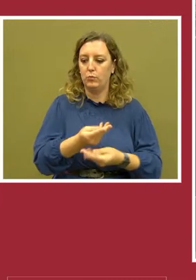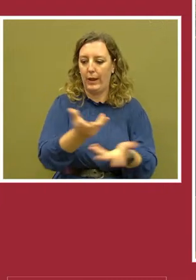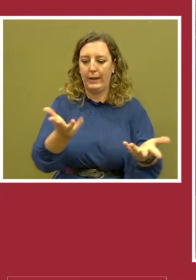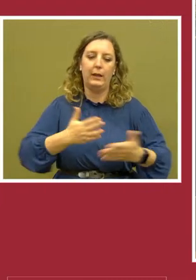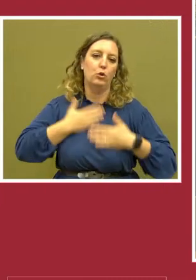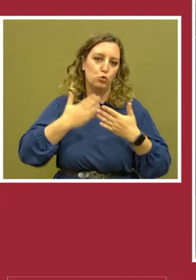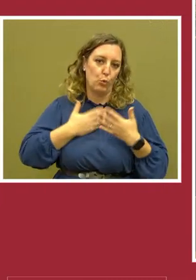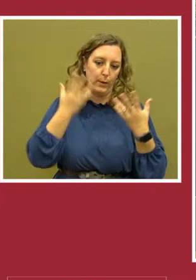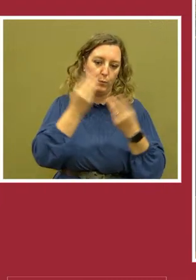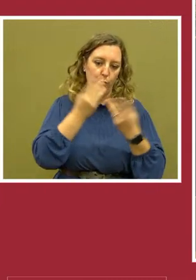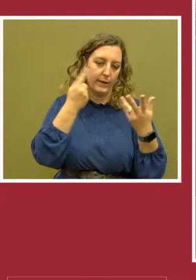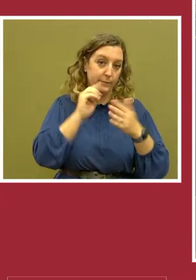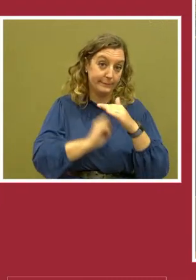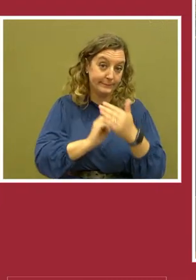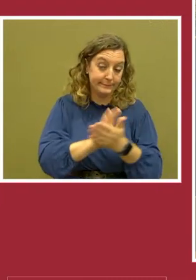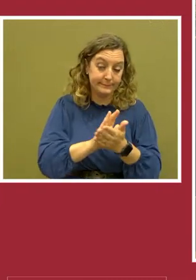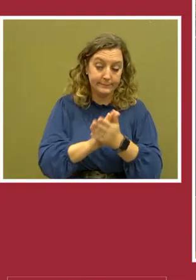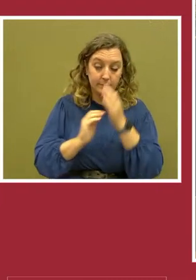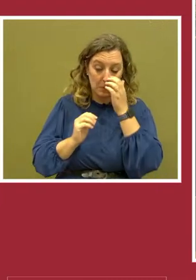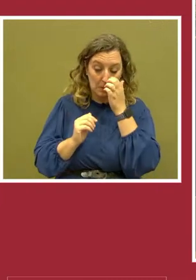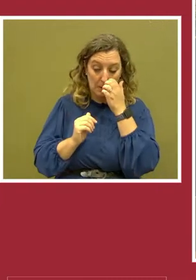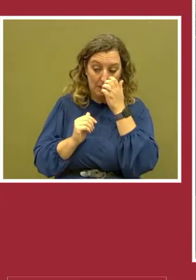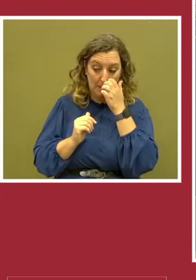beautification of our elementary schools, and